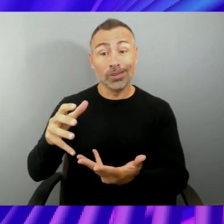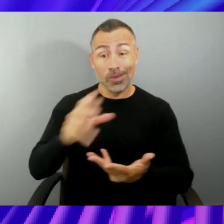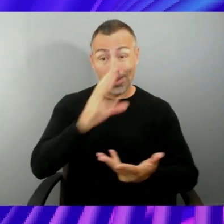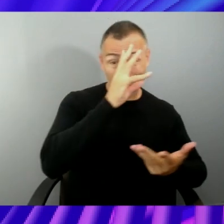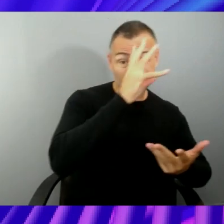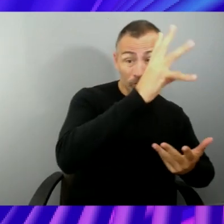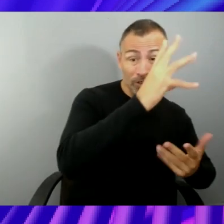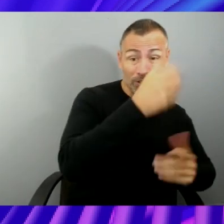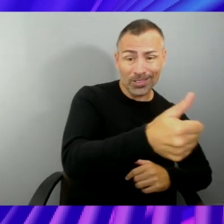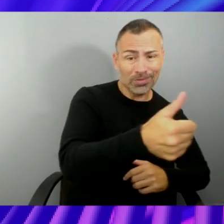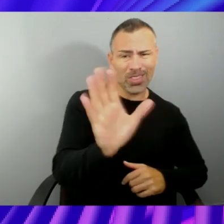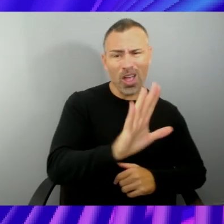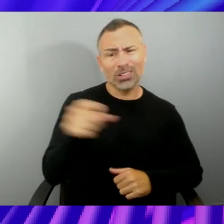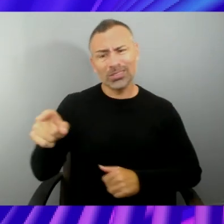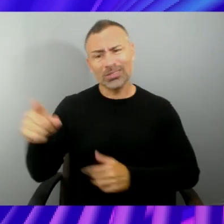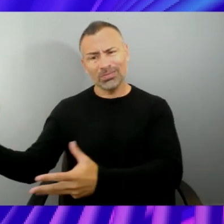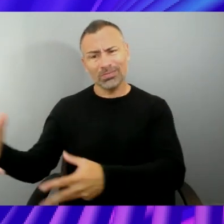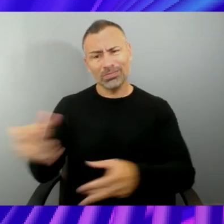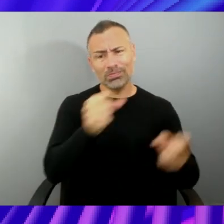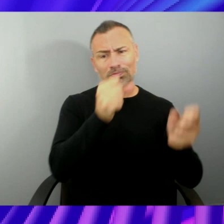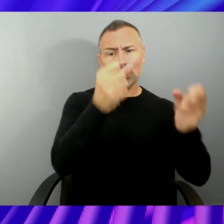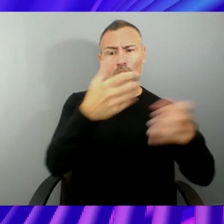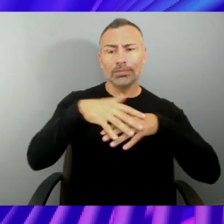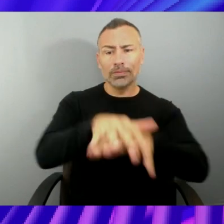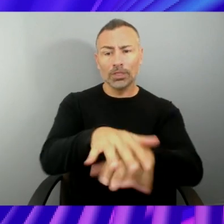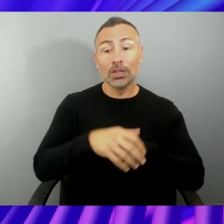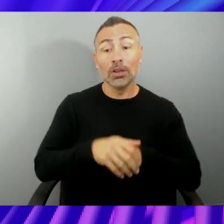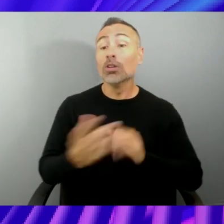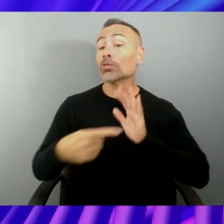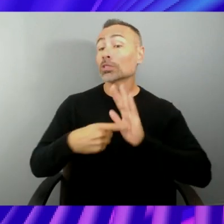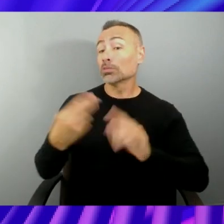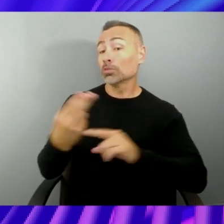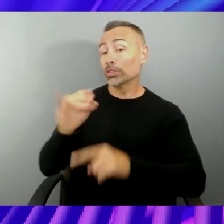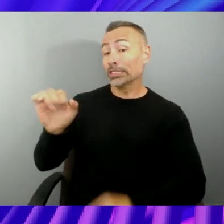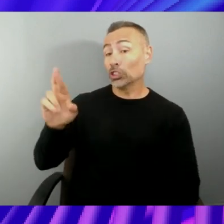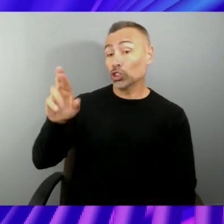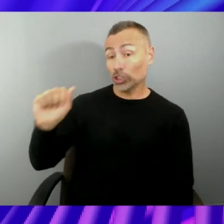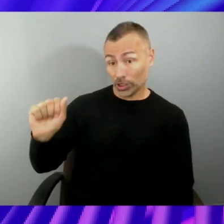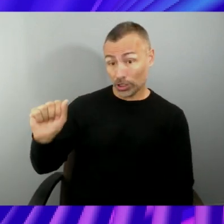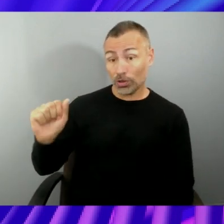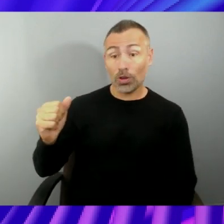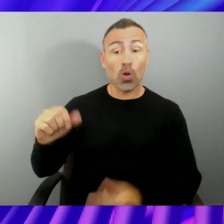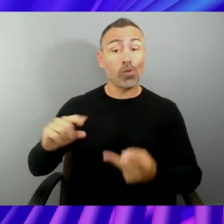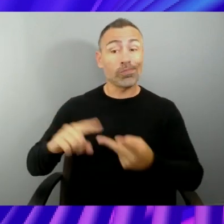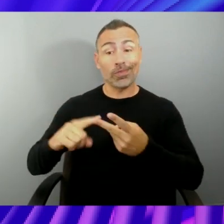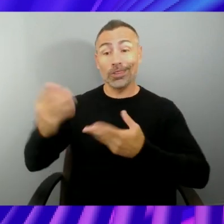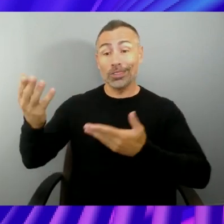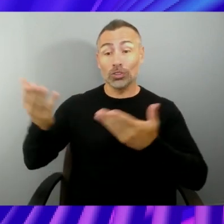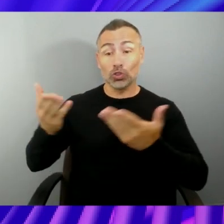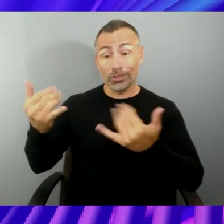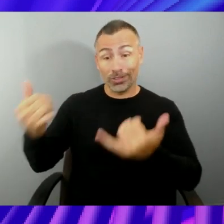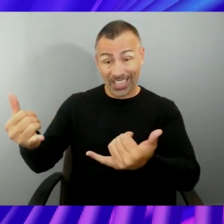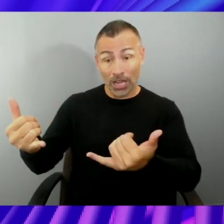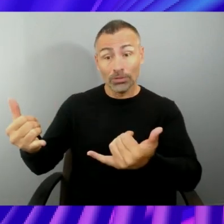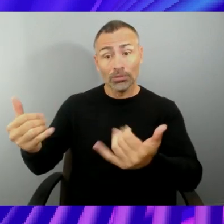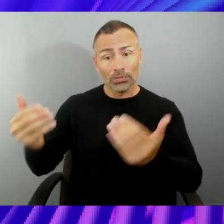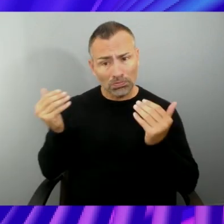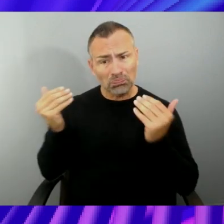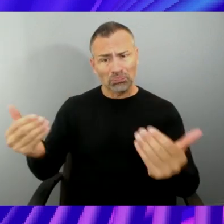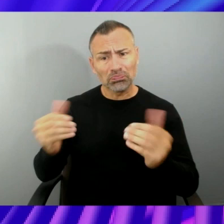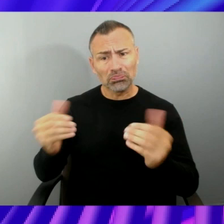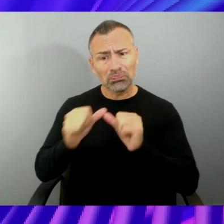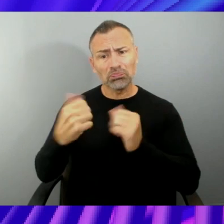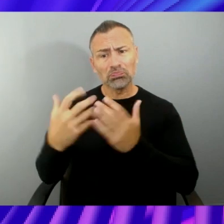Jira, if you're using ServiceNow, if you're happy with them, if they do what you need, please keep using them. Absolutely. And you can just plug in directly into the CloudWatch